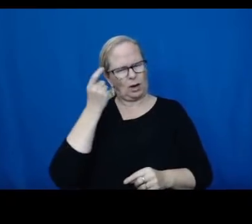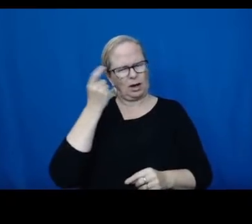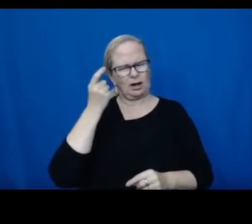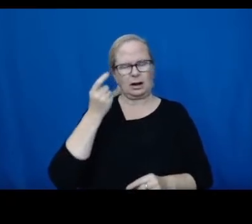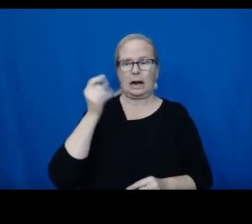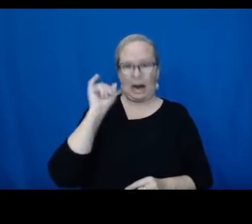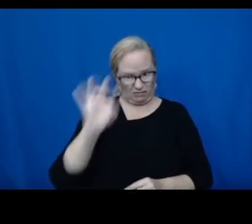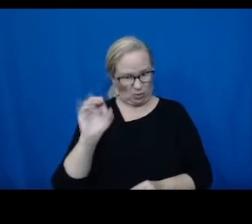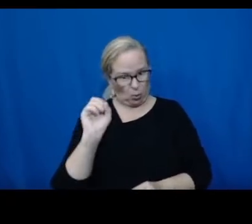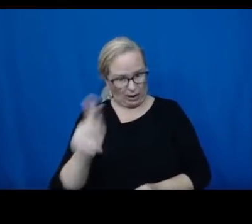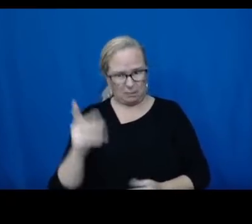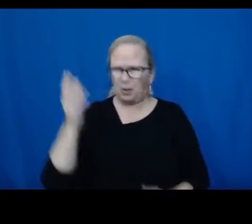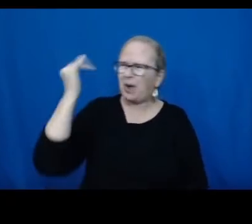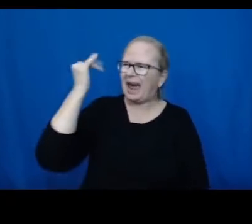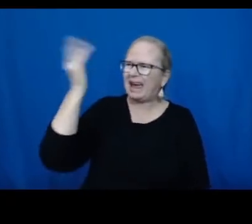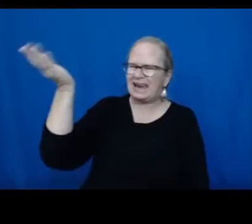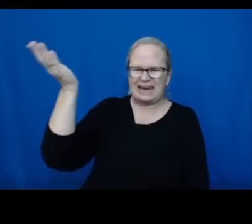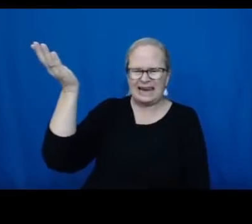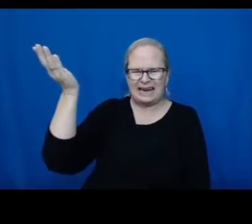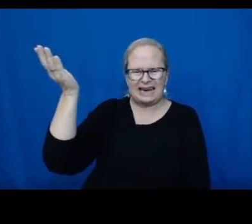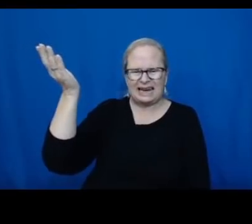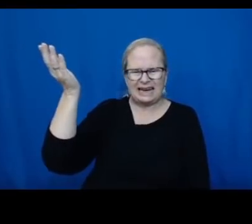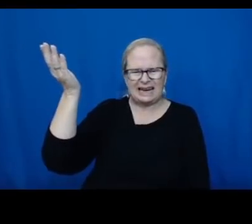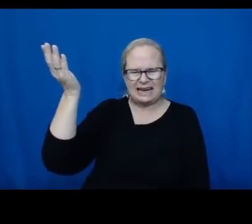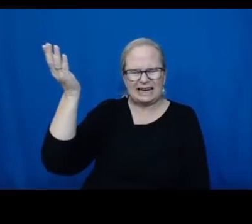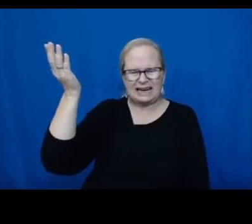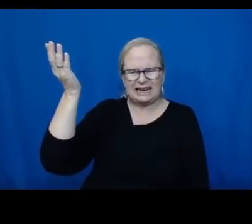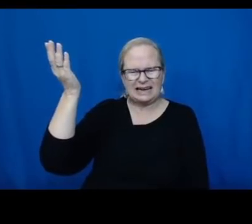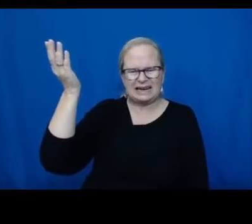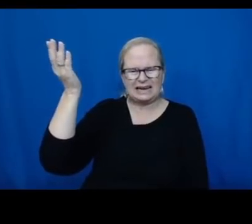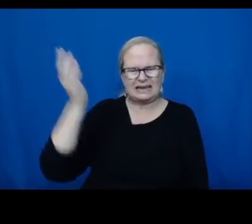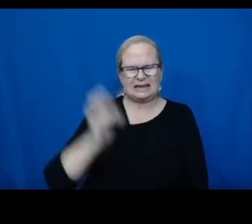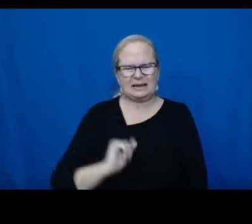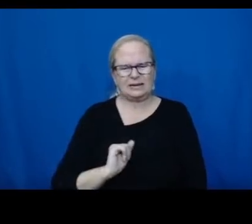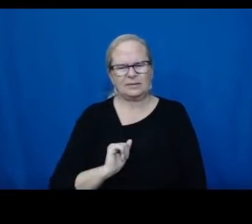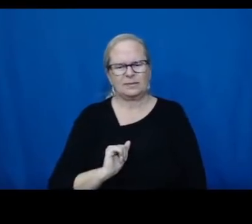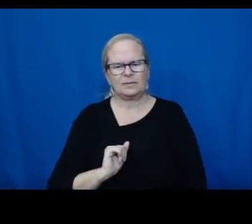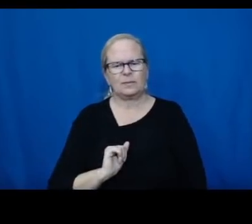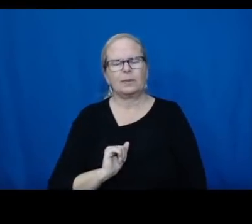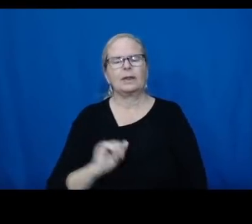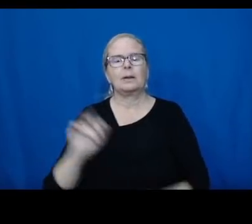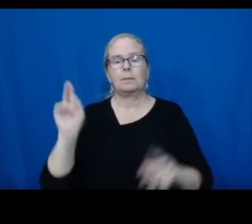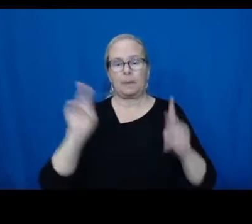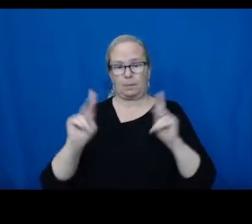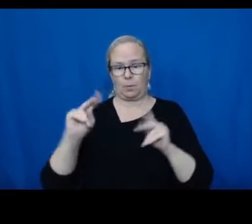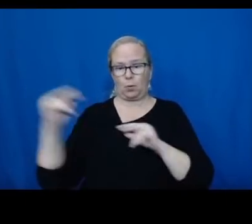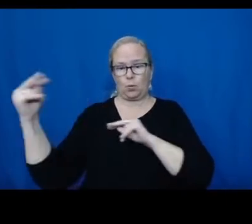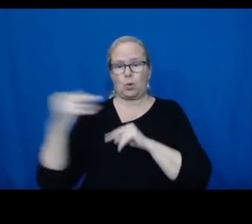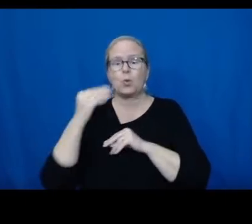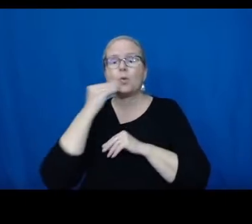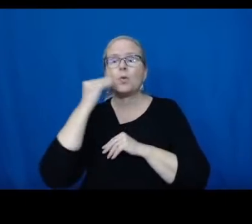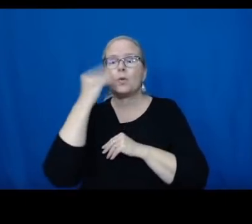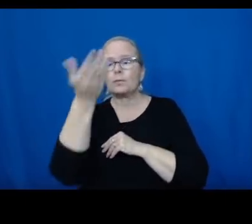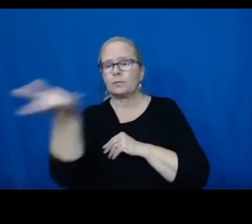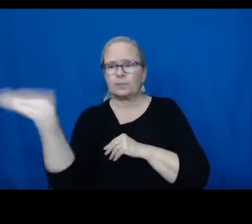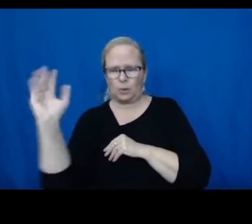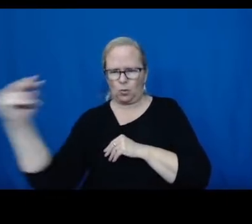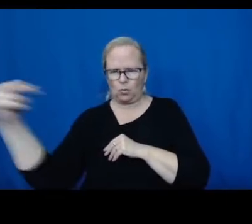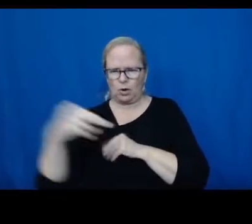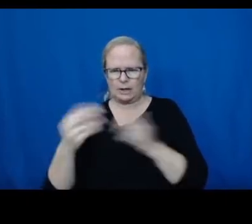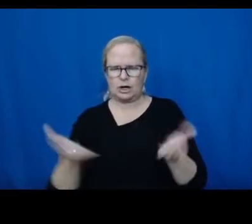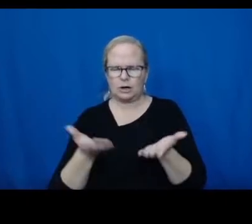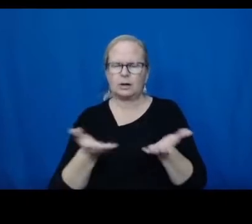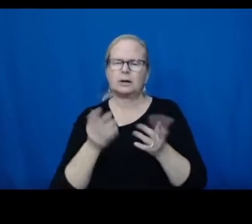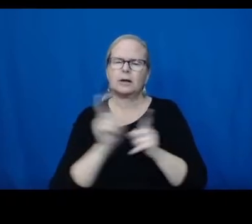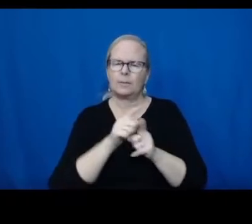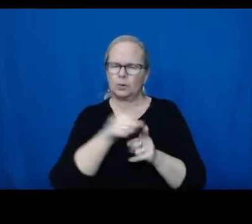about the waning immunity component combined with, if we don't go for an elimination